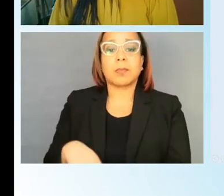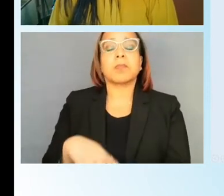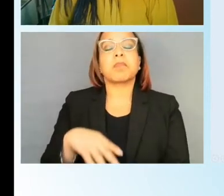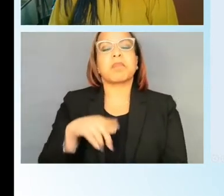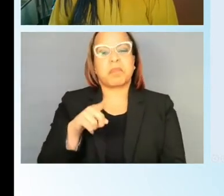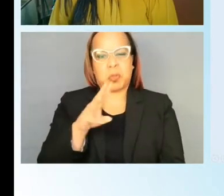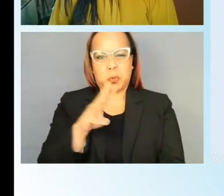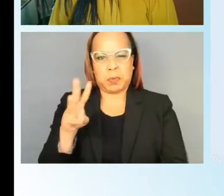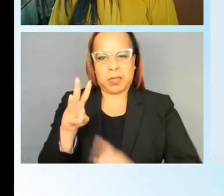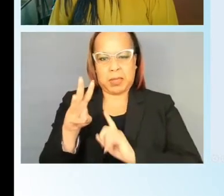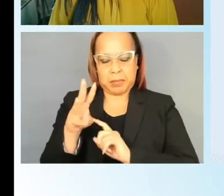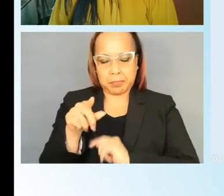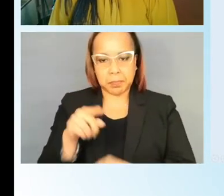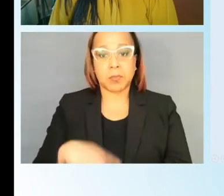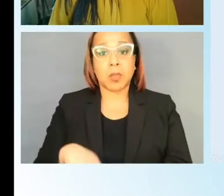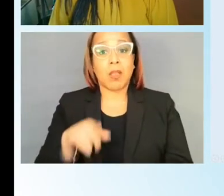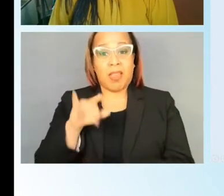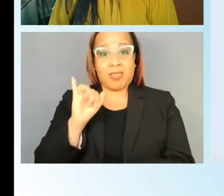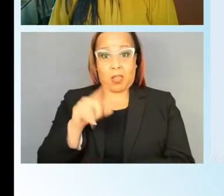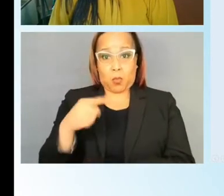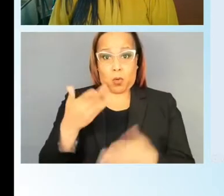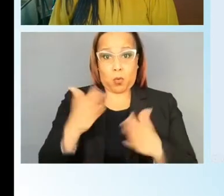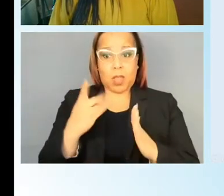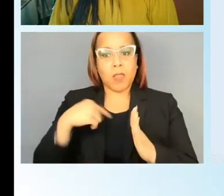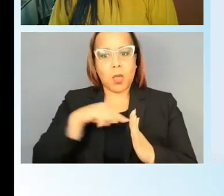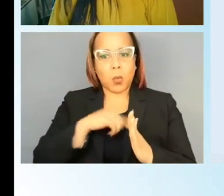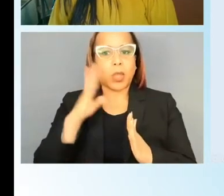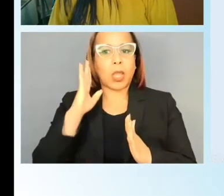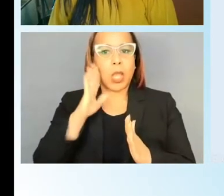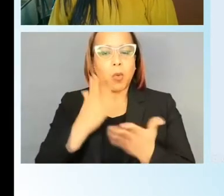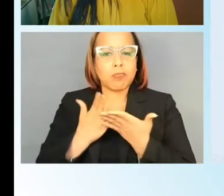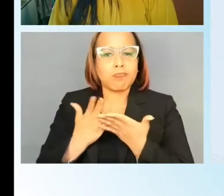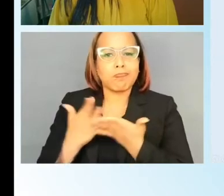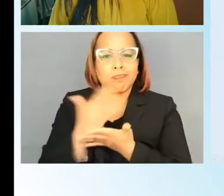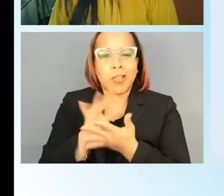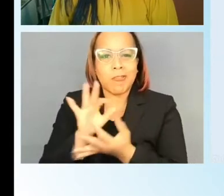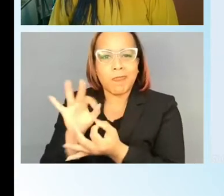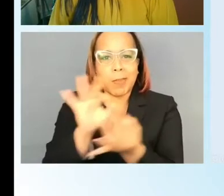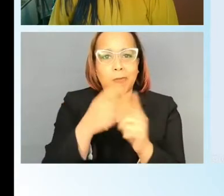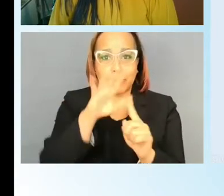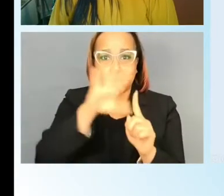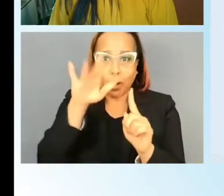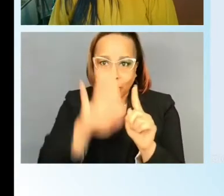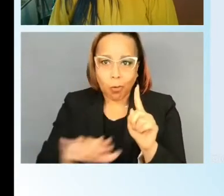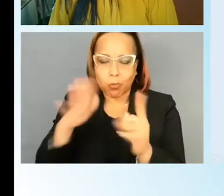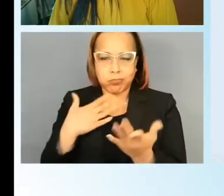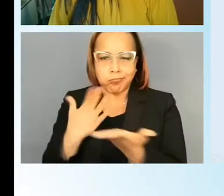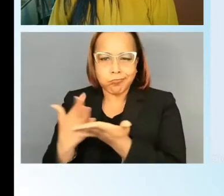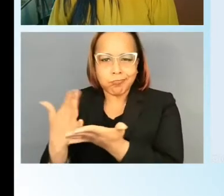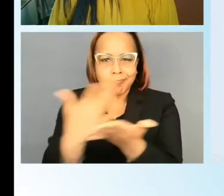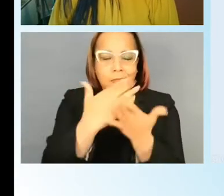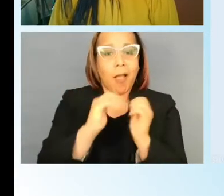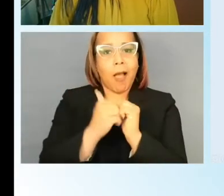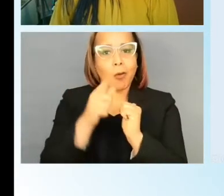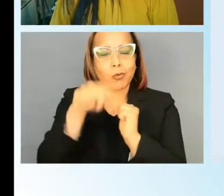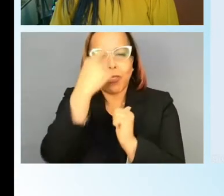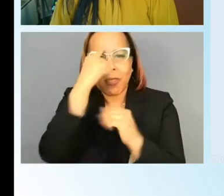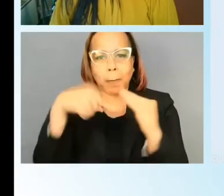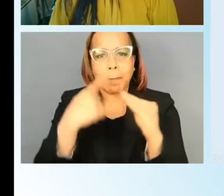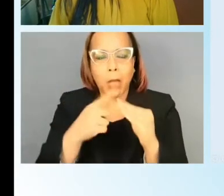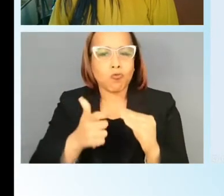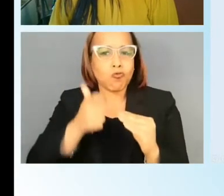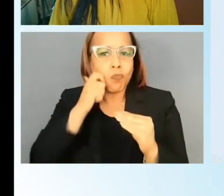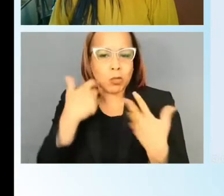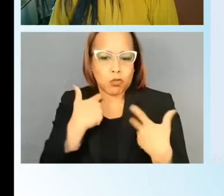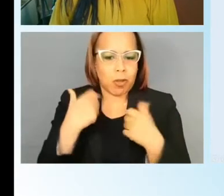shy.gov/togetherweheal. And this is one way in which we will get feedback from all across Chicago about how do folks think about racial healing? How